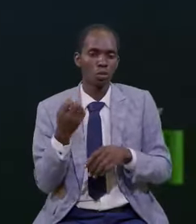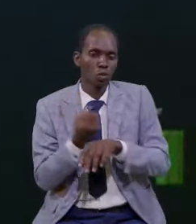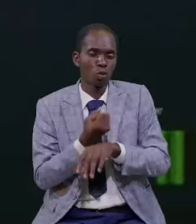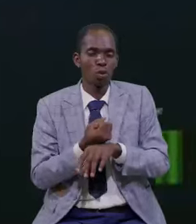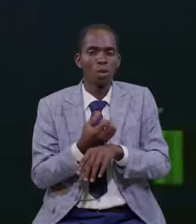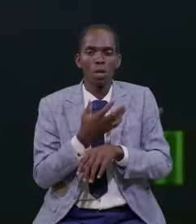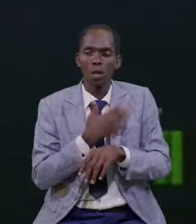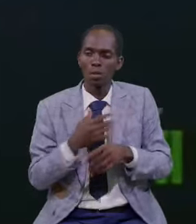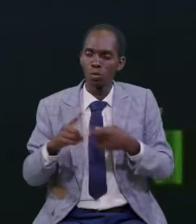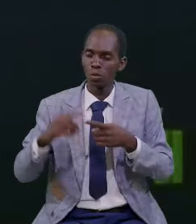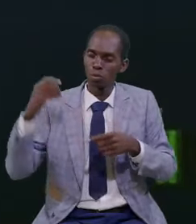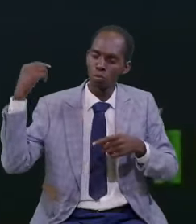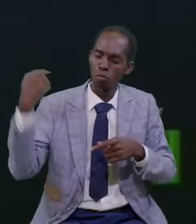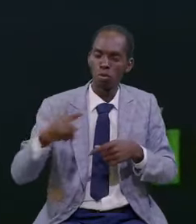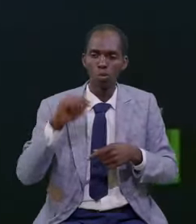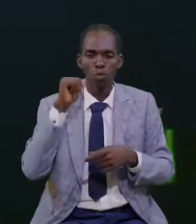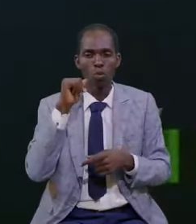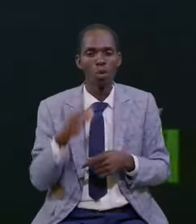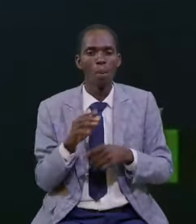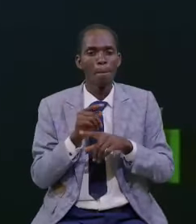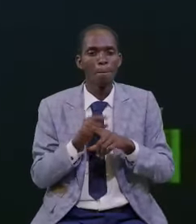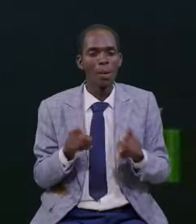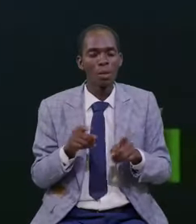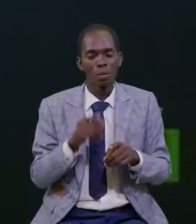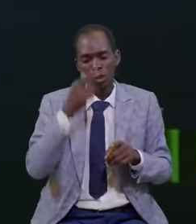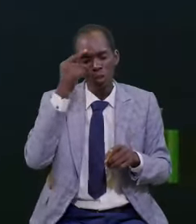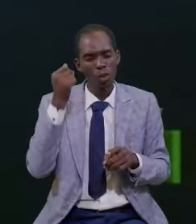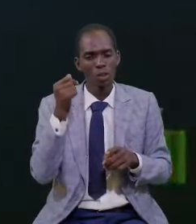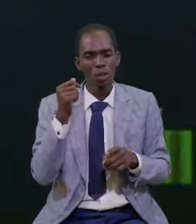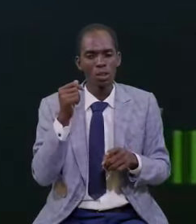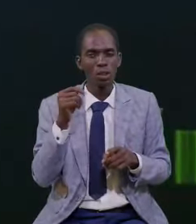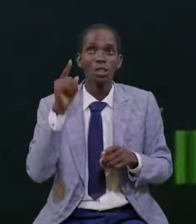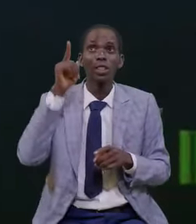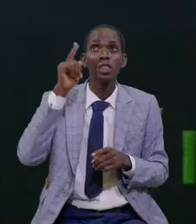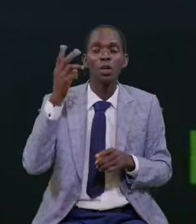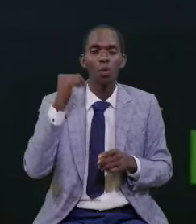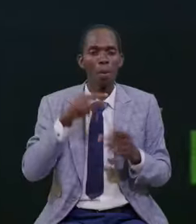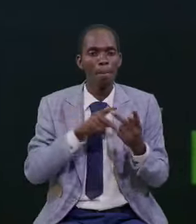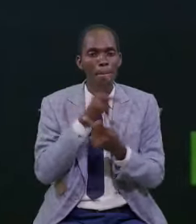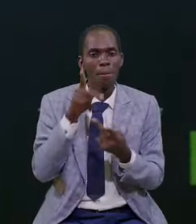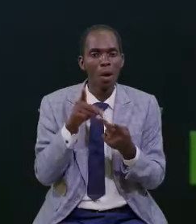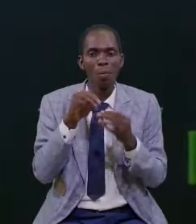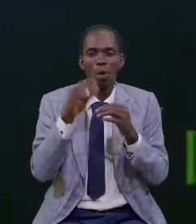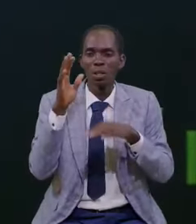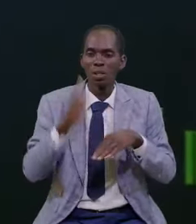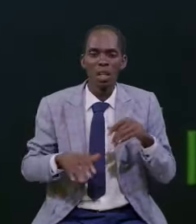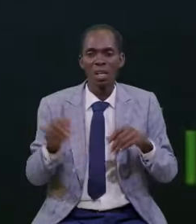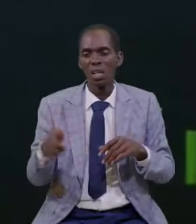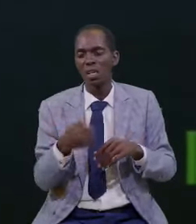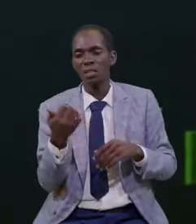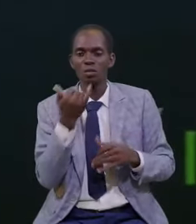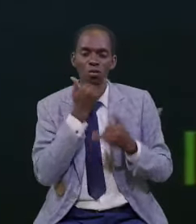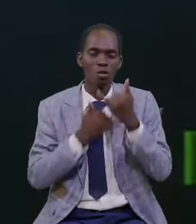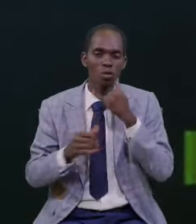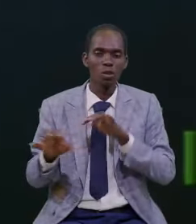her, because he was perfect beyond any perfection on earth. But